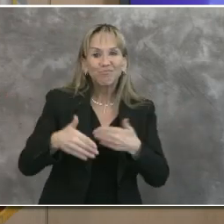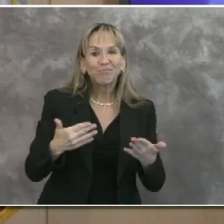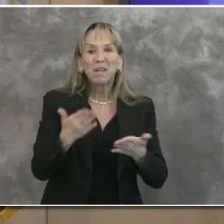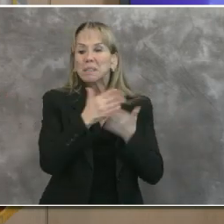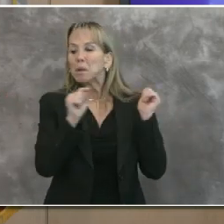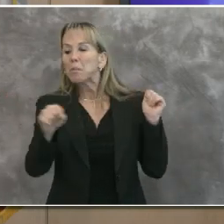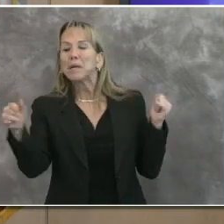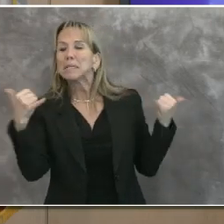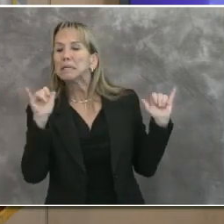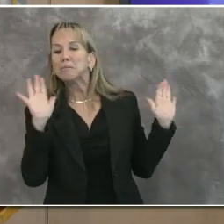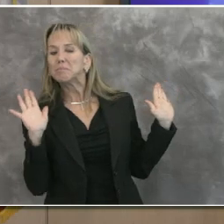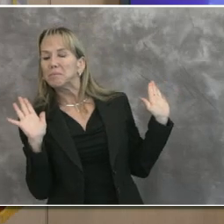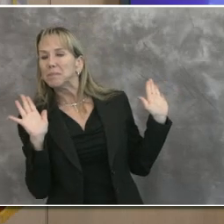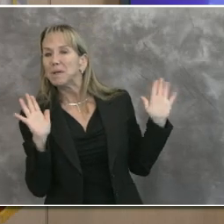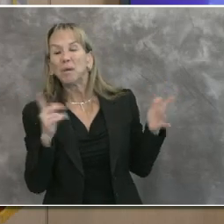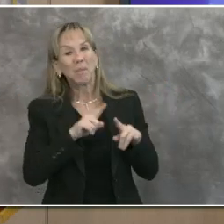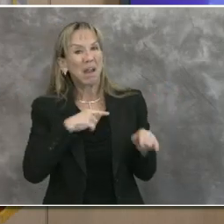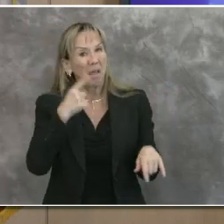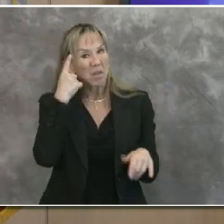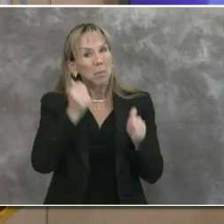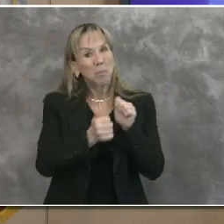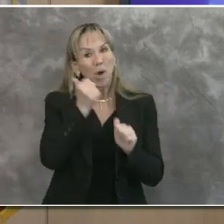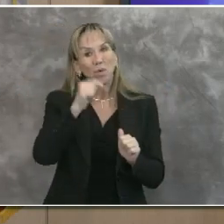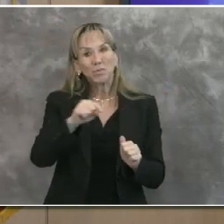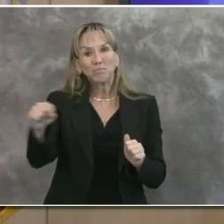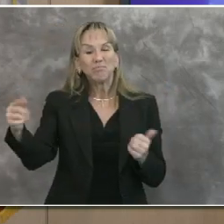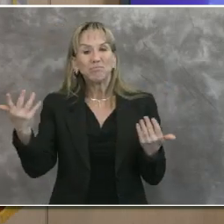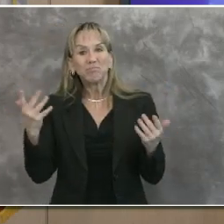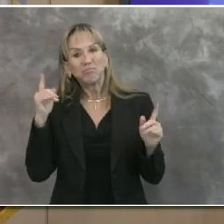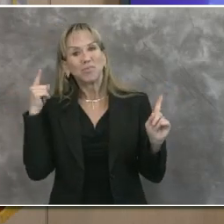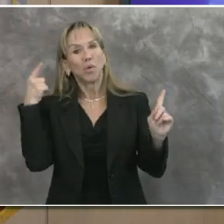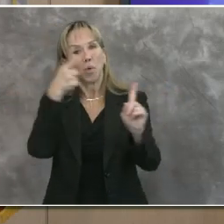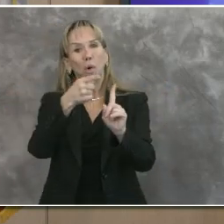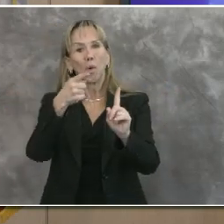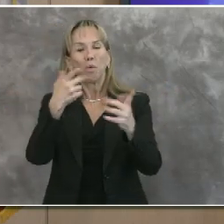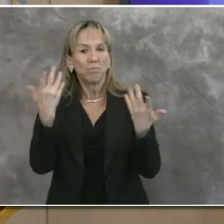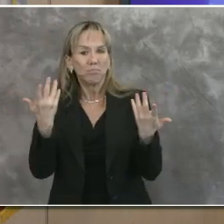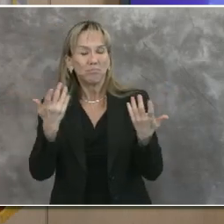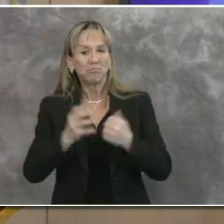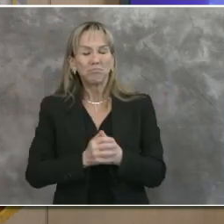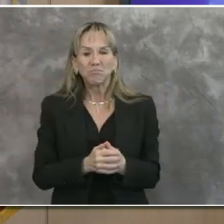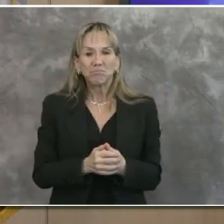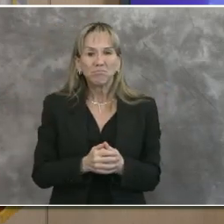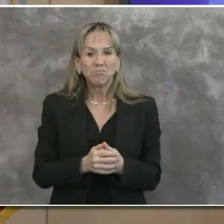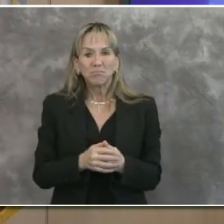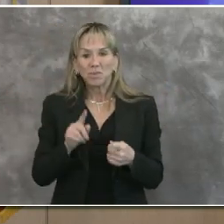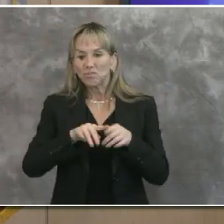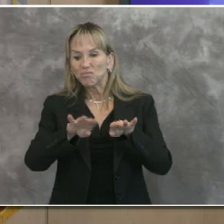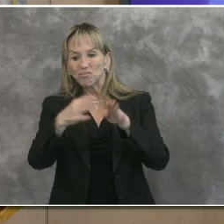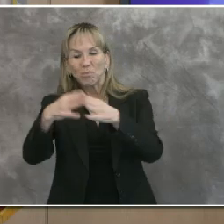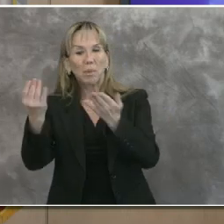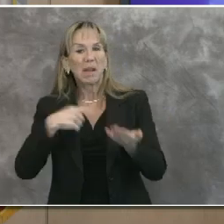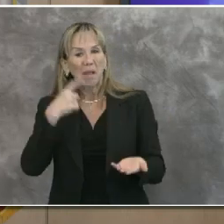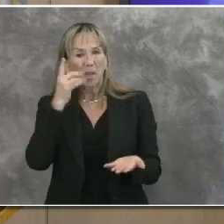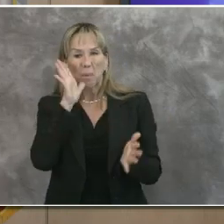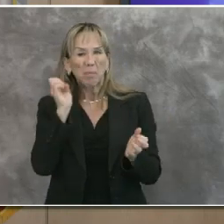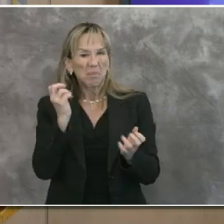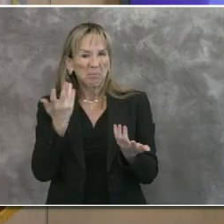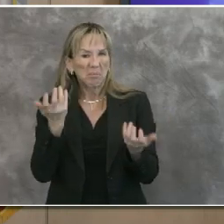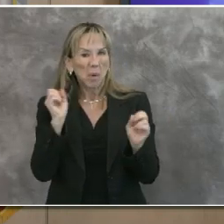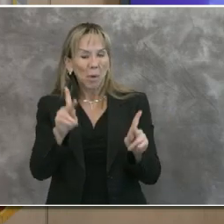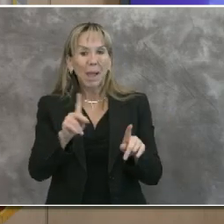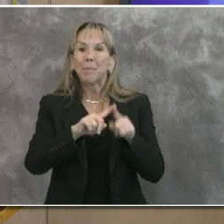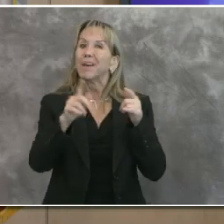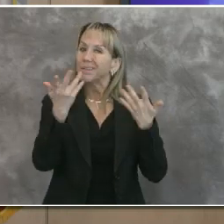than others. I think most of them are moving towards the goal and the outcome And I think that it will work itself out okay. But again,